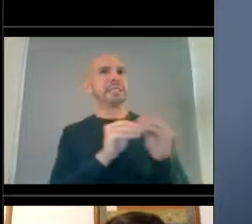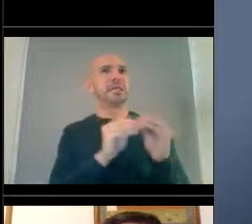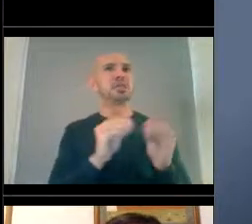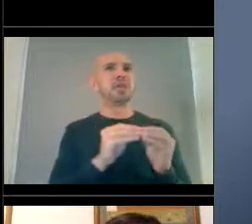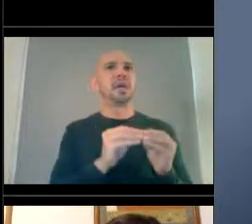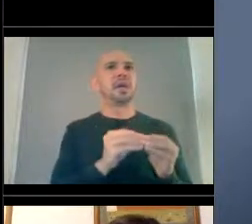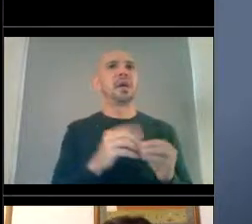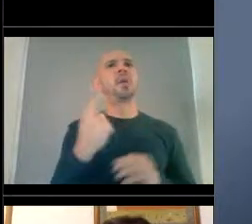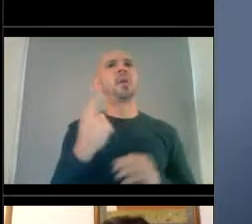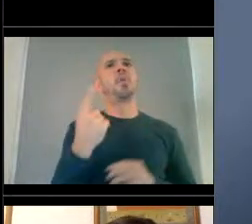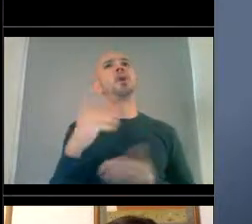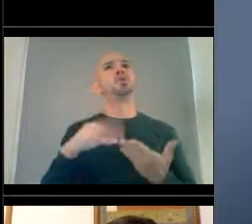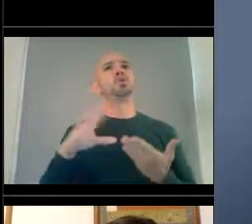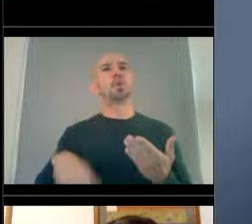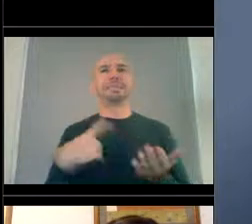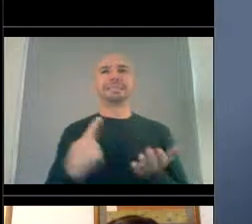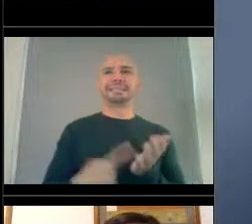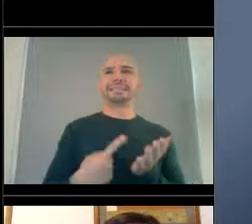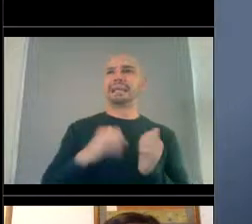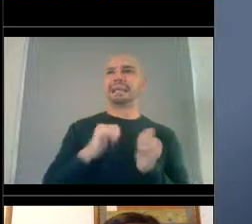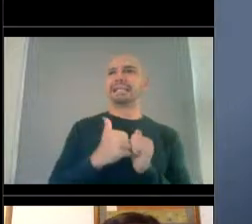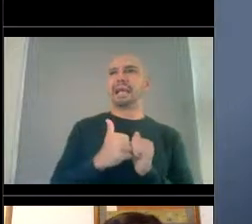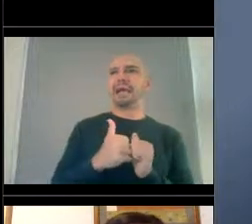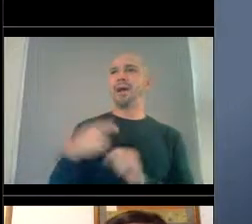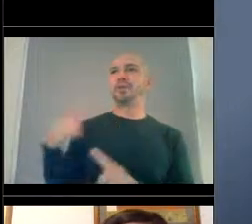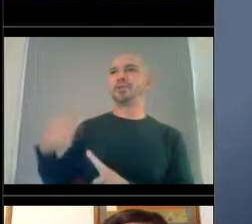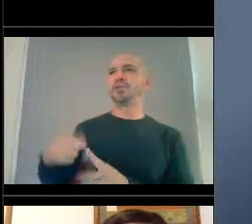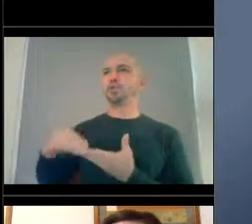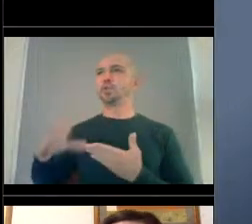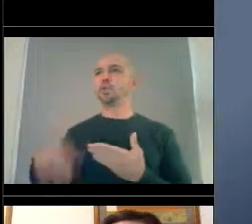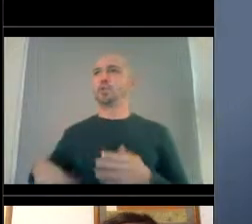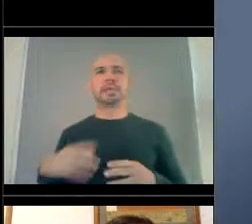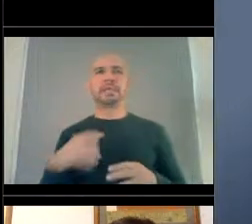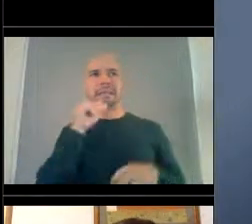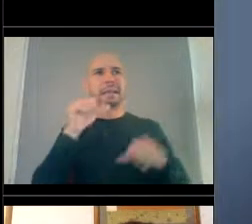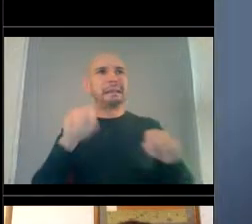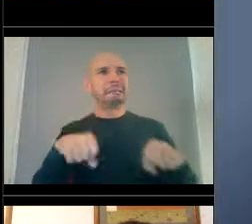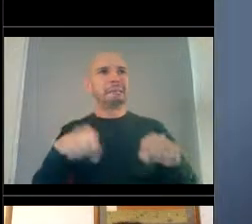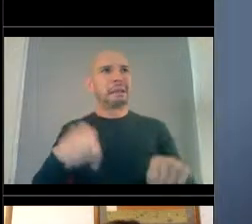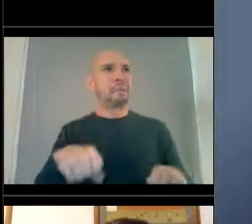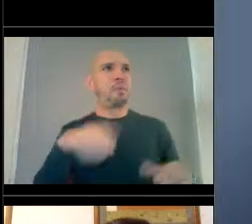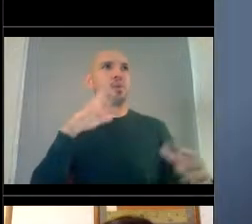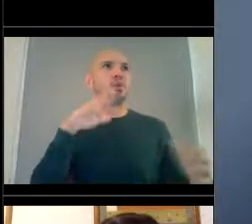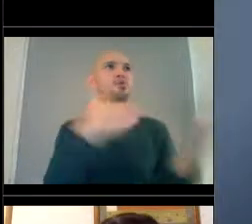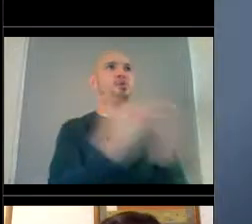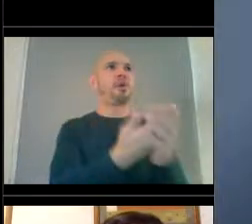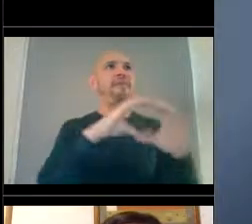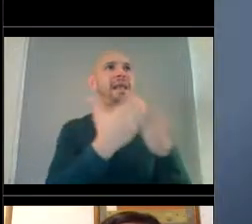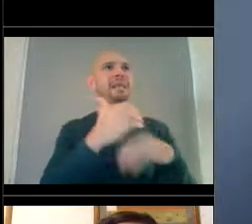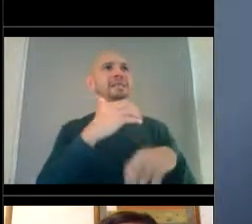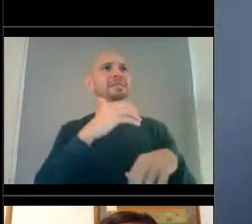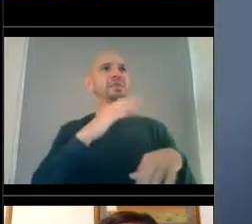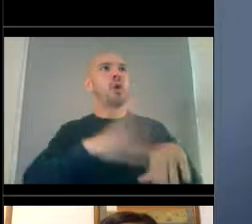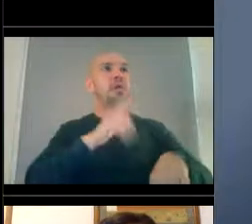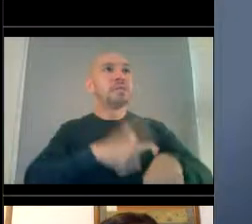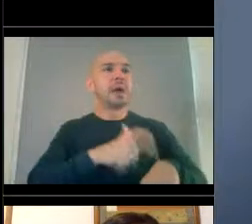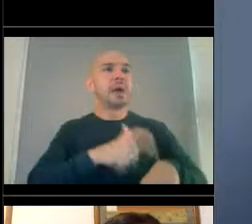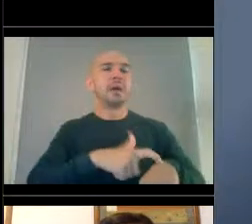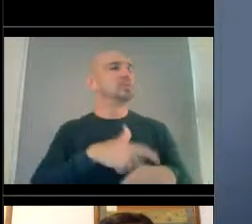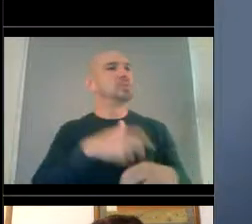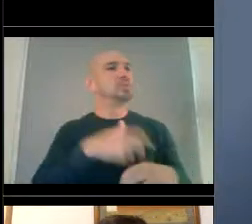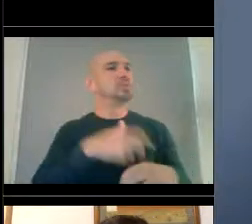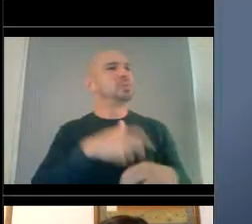which was a student discussed how you know she wasn't able to sometimes getting to class on time was a struggle um because